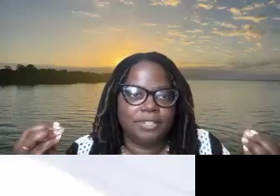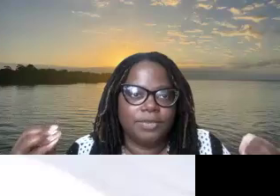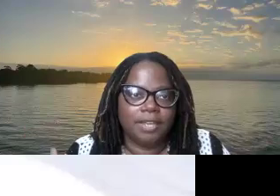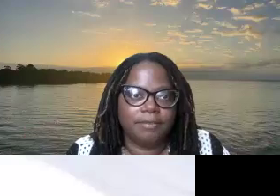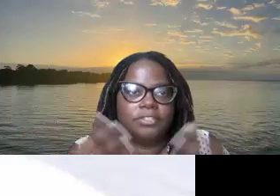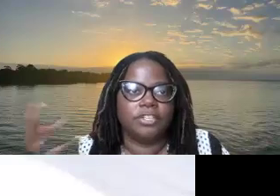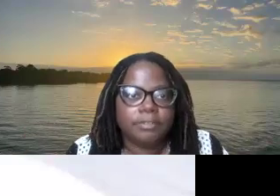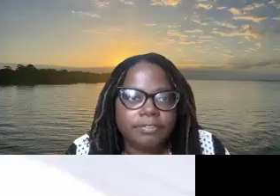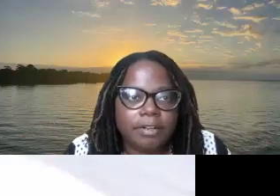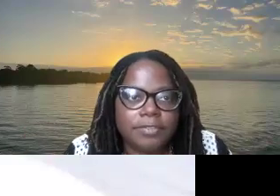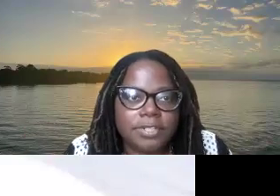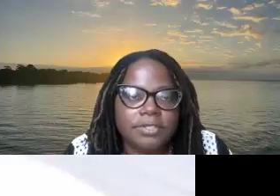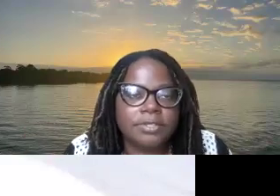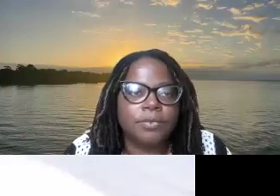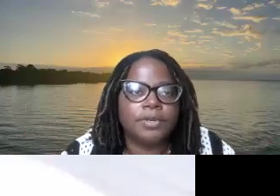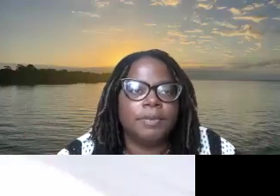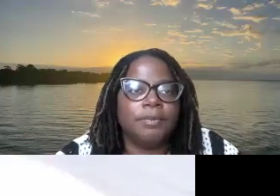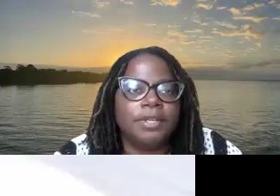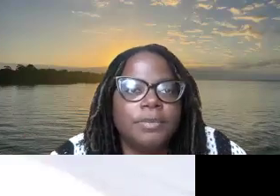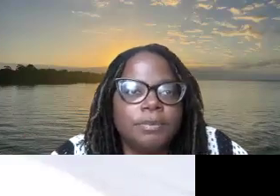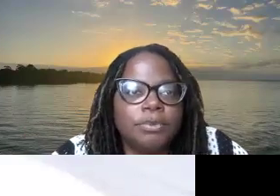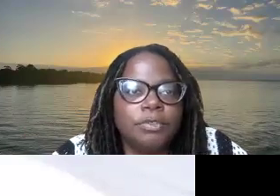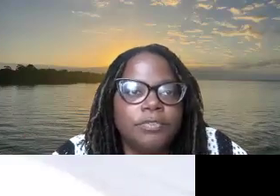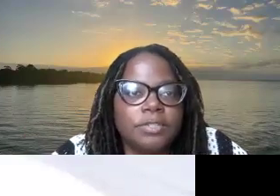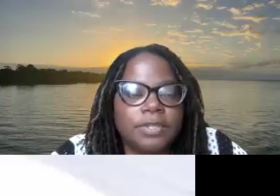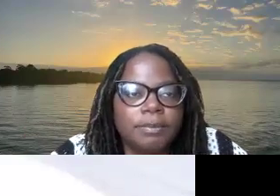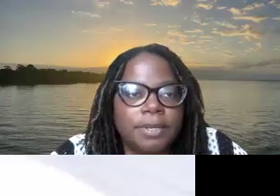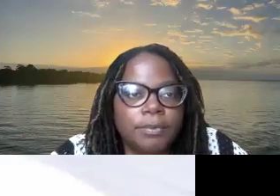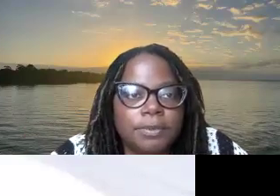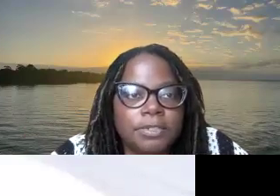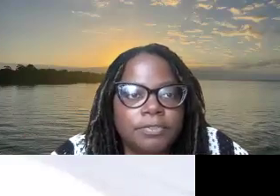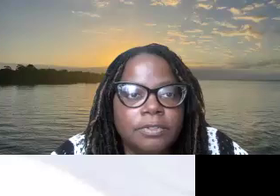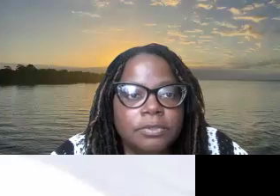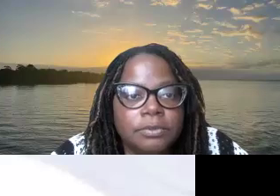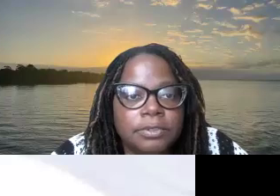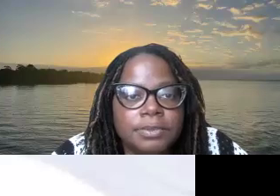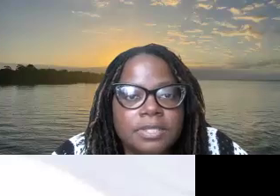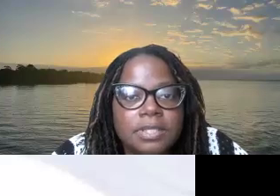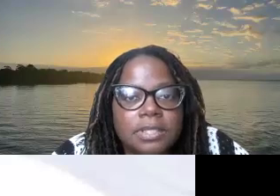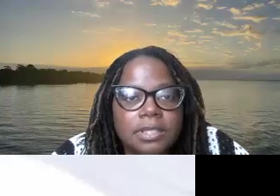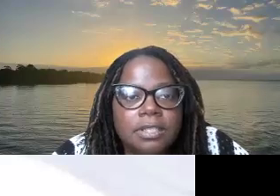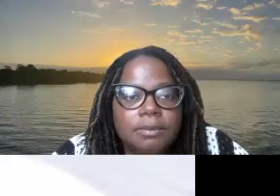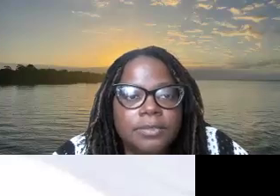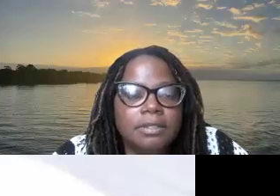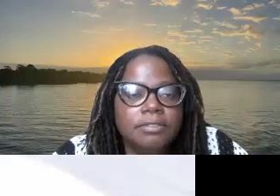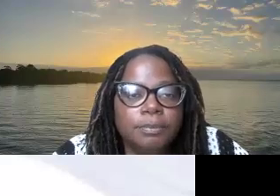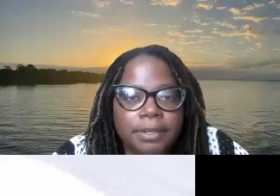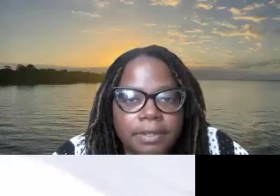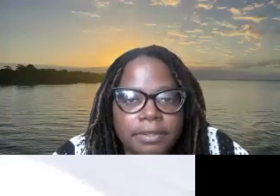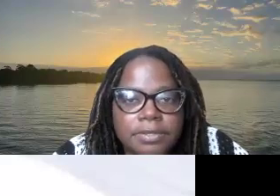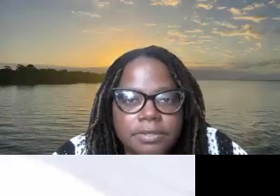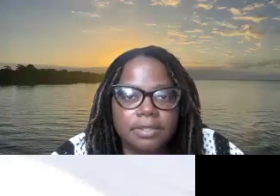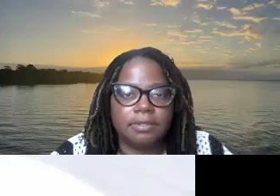ideate about this. We have like generative conversations at work about what can be improved as we think about working with different cultural groups. We can